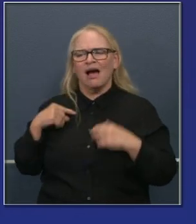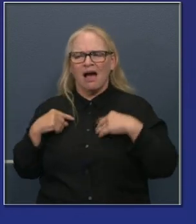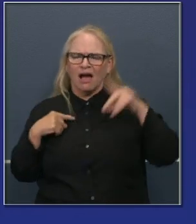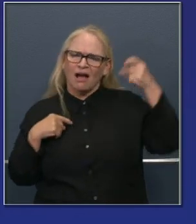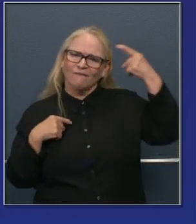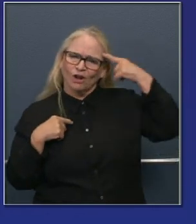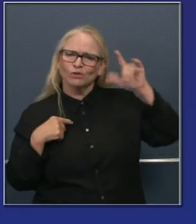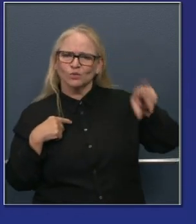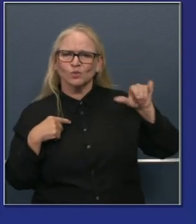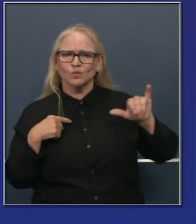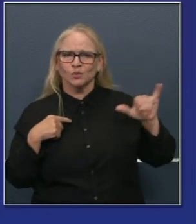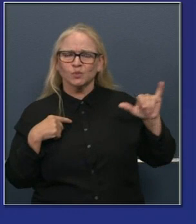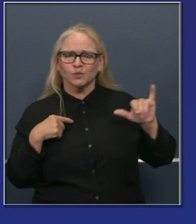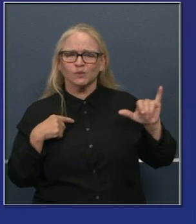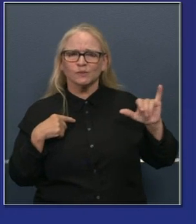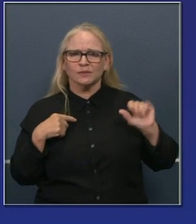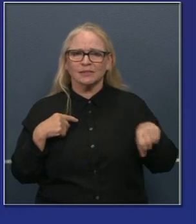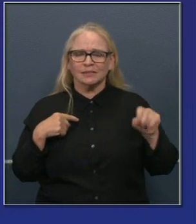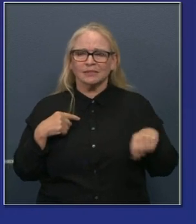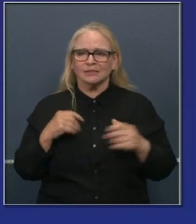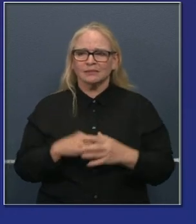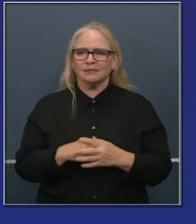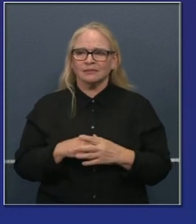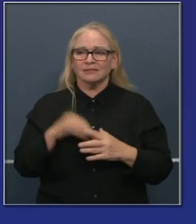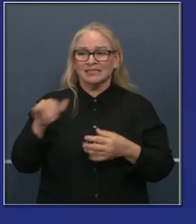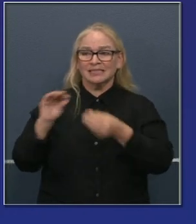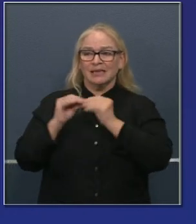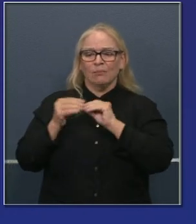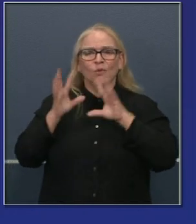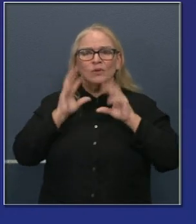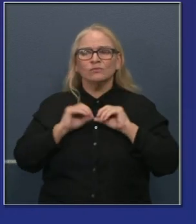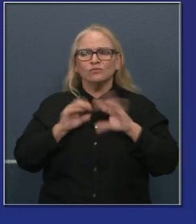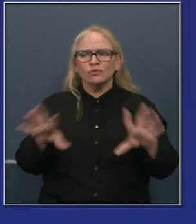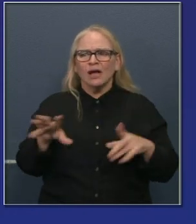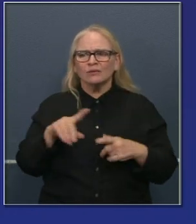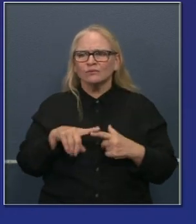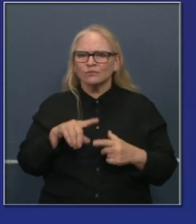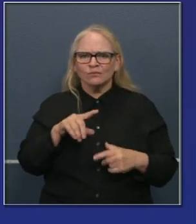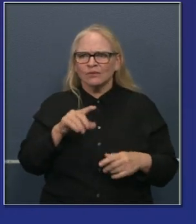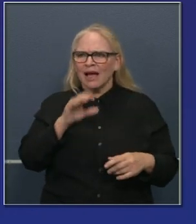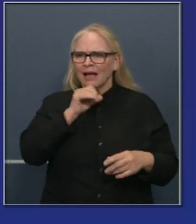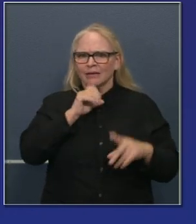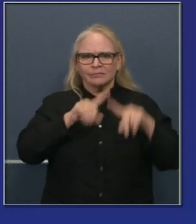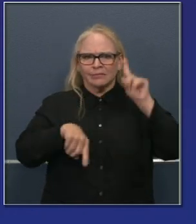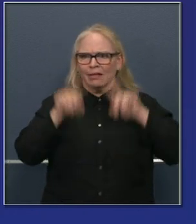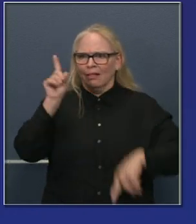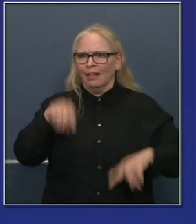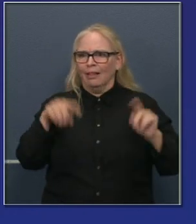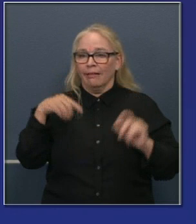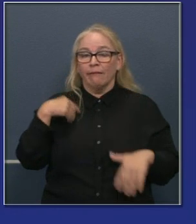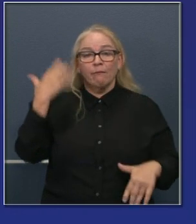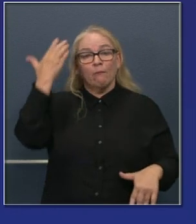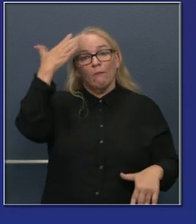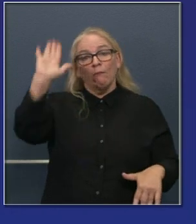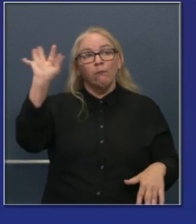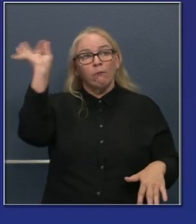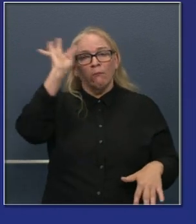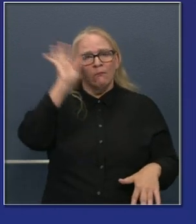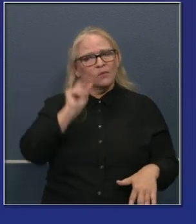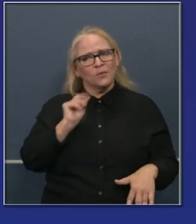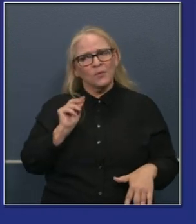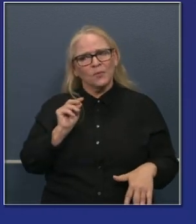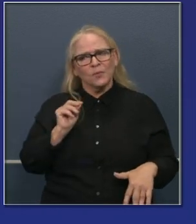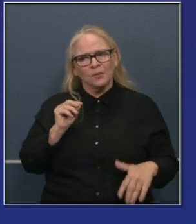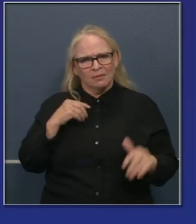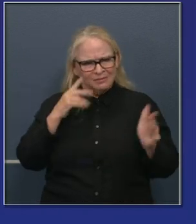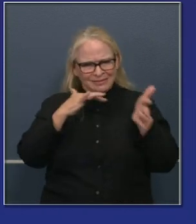about the spread of this virus based upon age. None of us are naive about a lot of the studies that are out there. And by age,